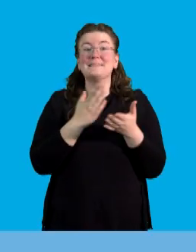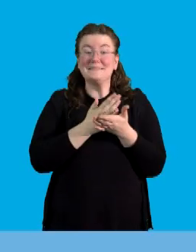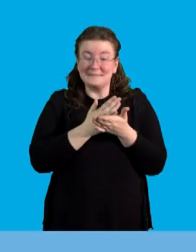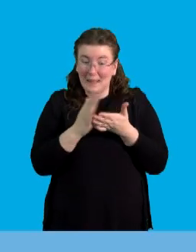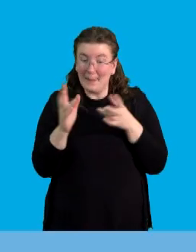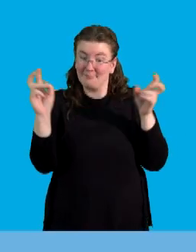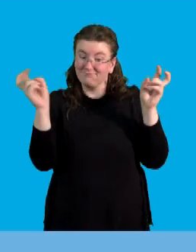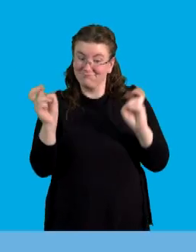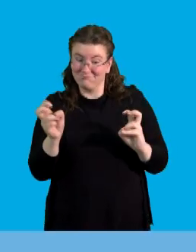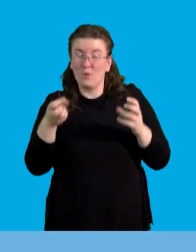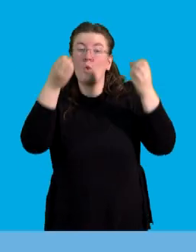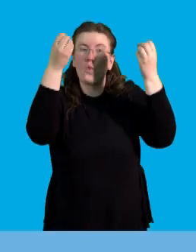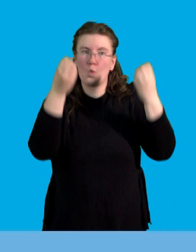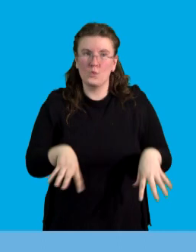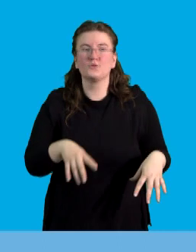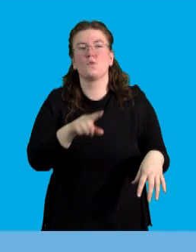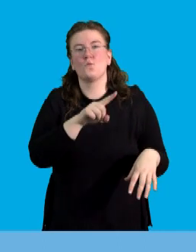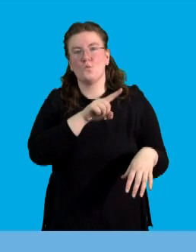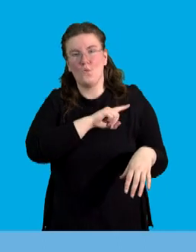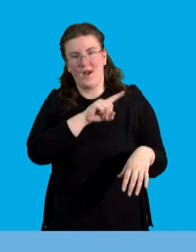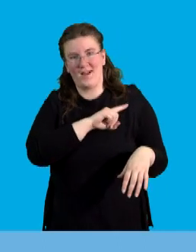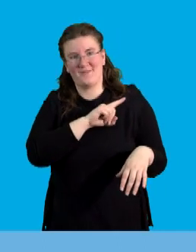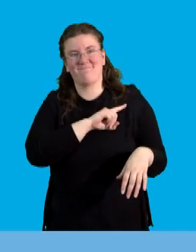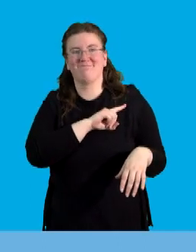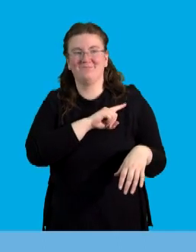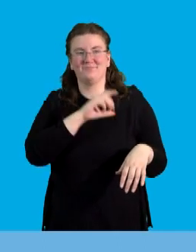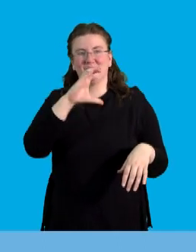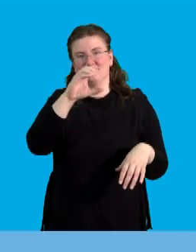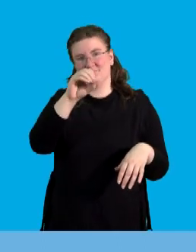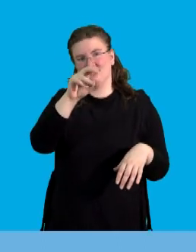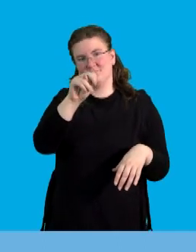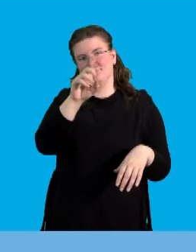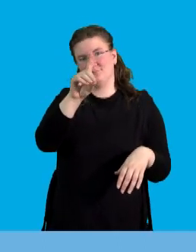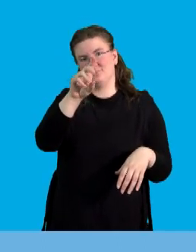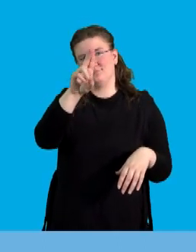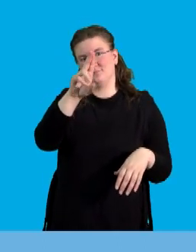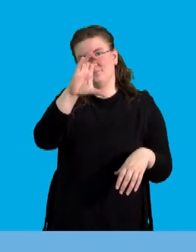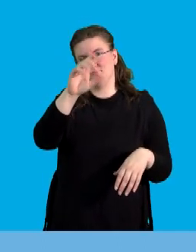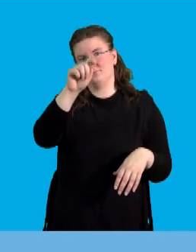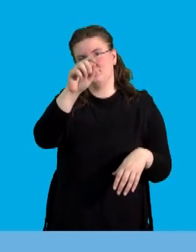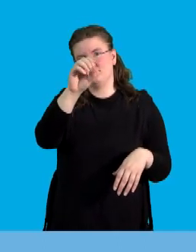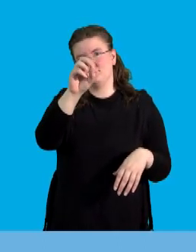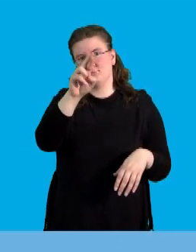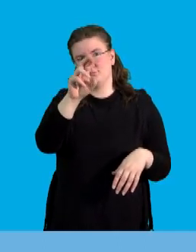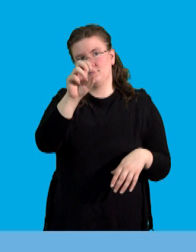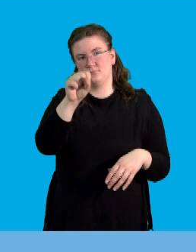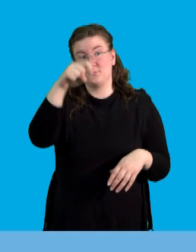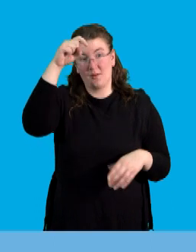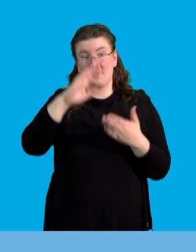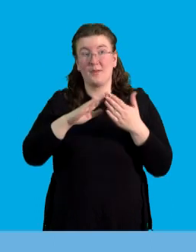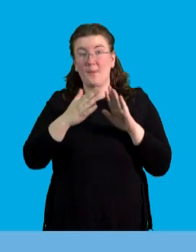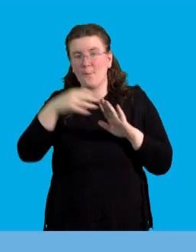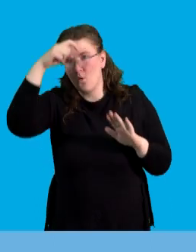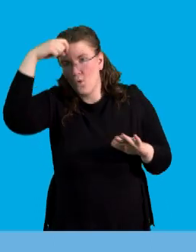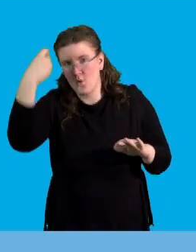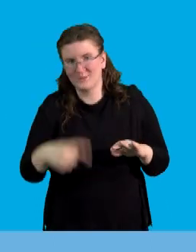they heat. So when conductors heat up, they are basically losing energy or they are wasting energy. You also need to